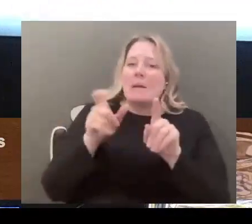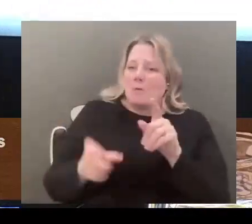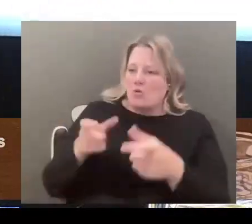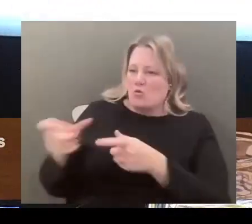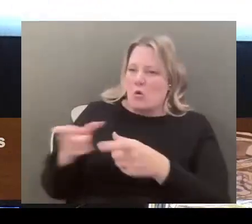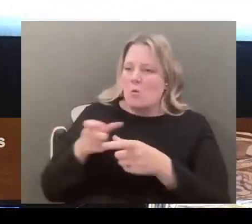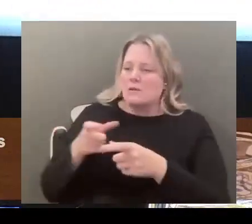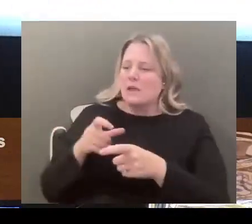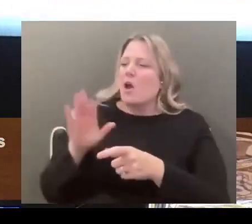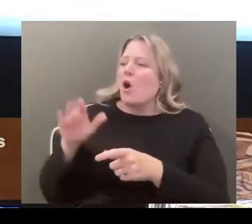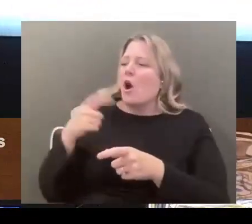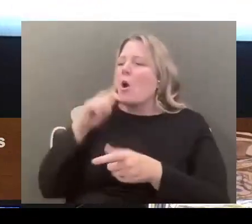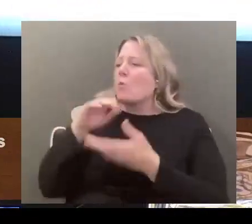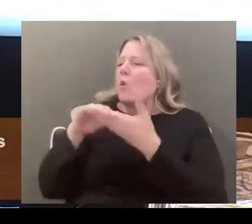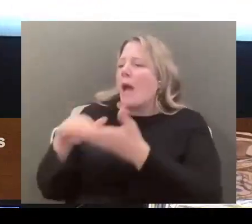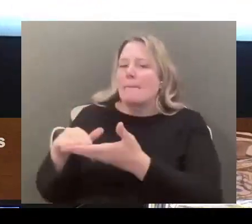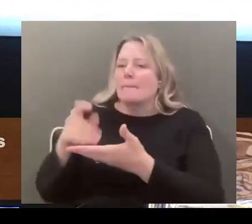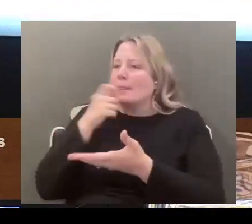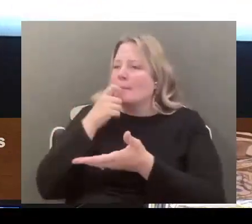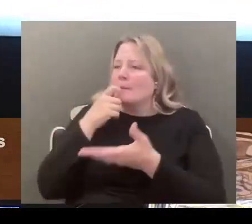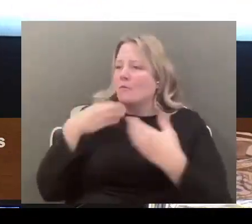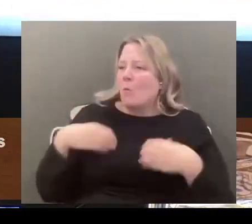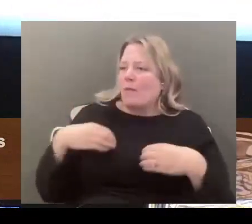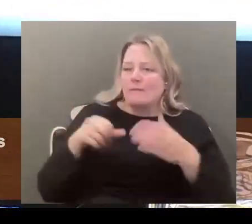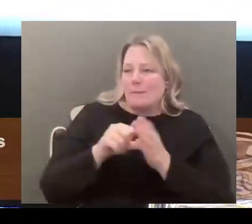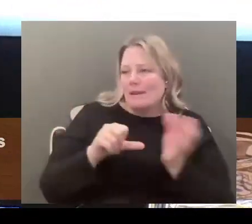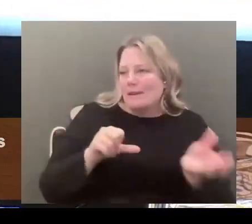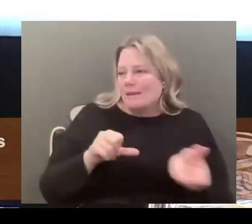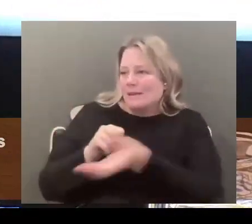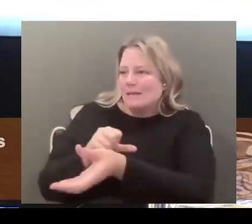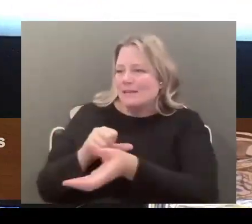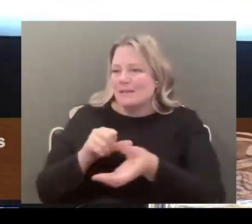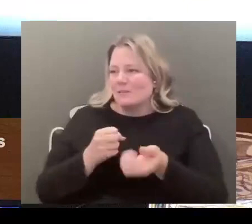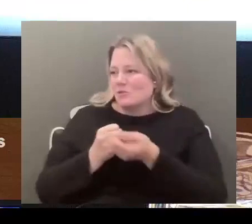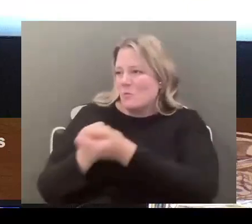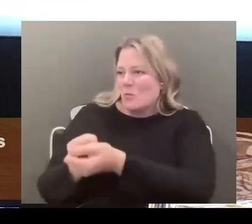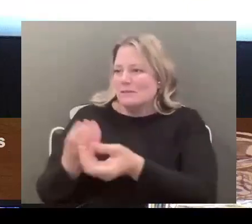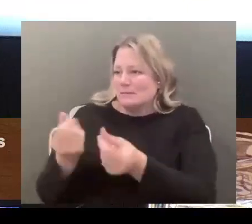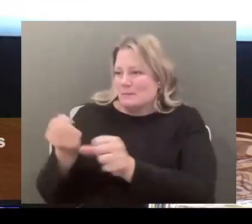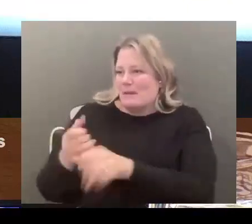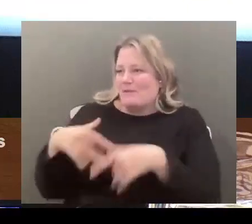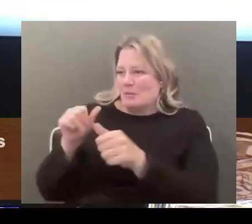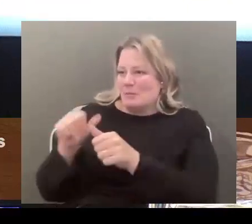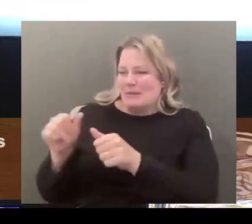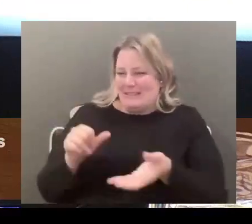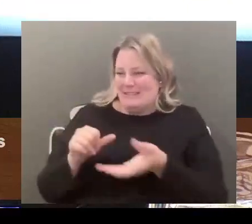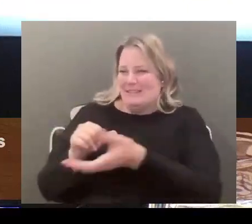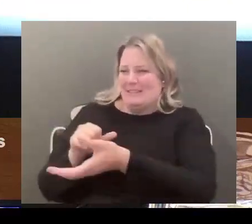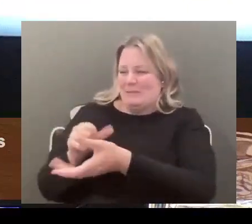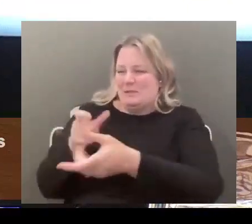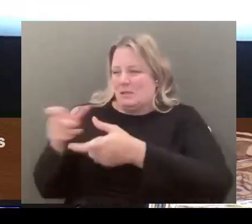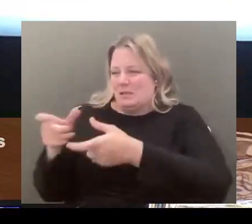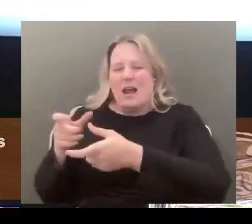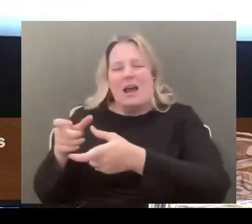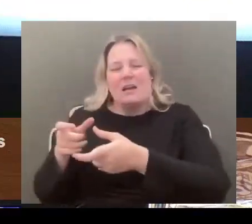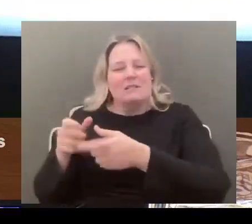here's a bit of welfare, and here's a bit of, you know, something that makes you feel better. That's got to be broken